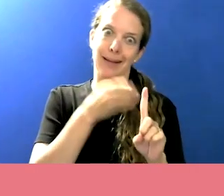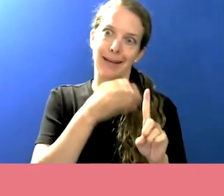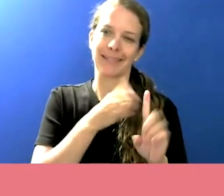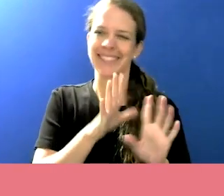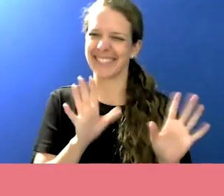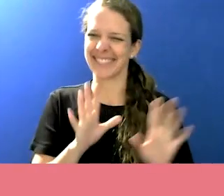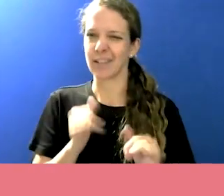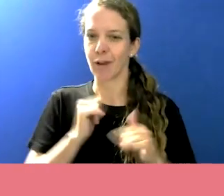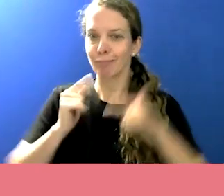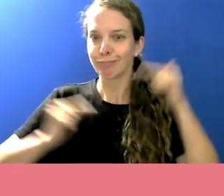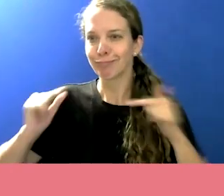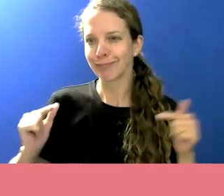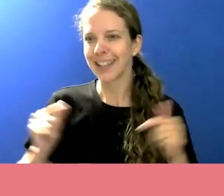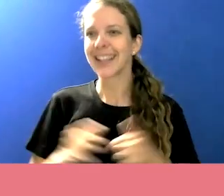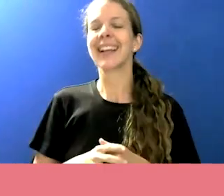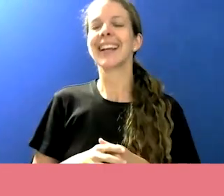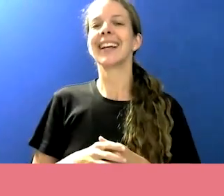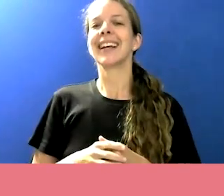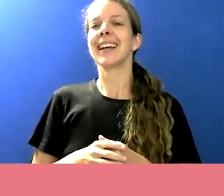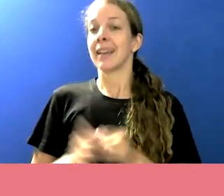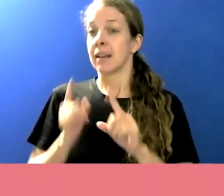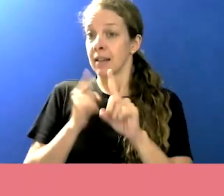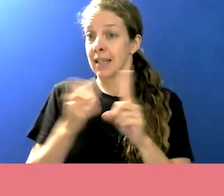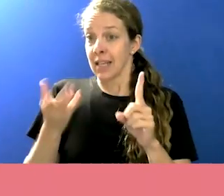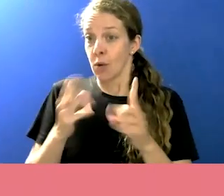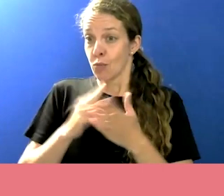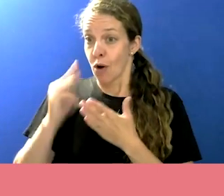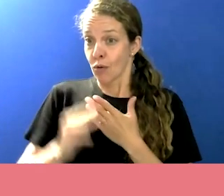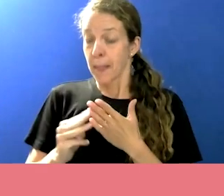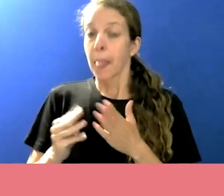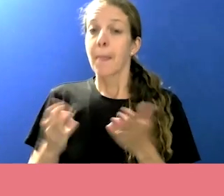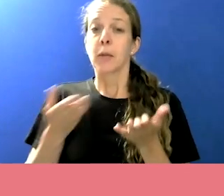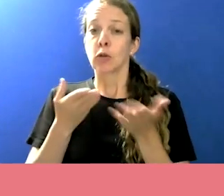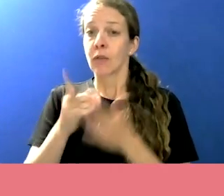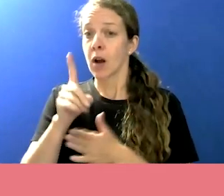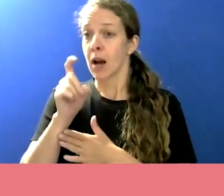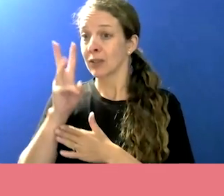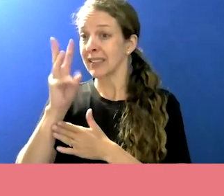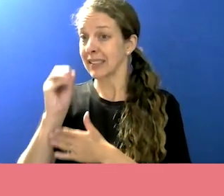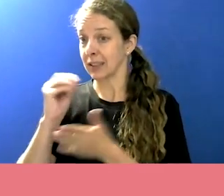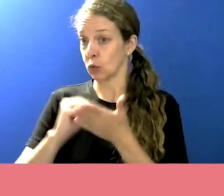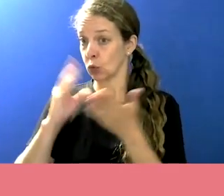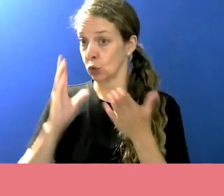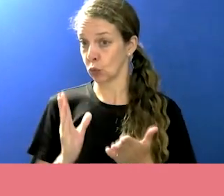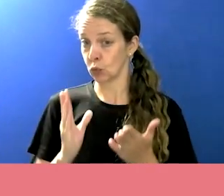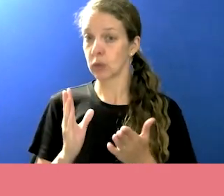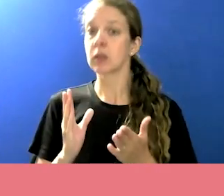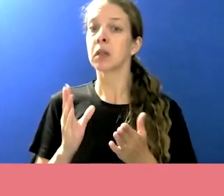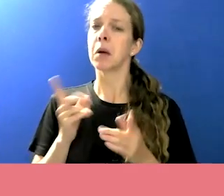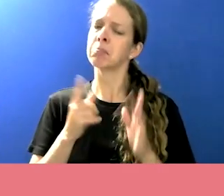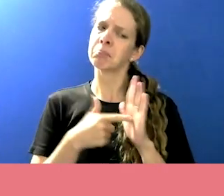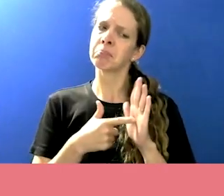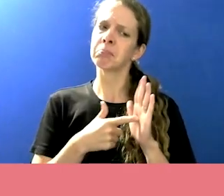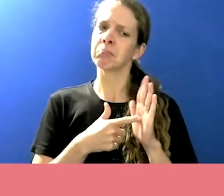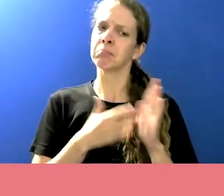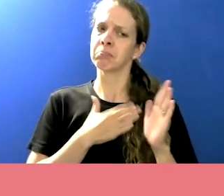So essentially our objective here for our program is that we do serve 160 students. We do acknowledge and recognize